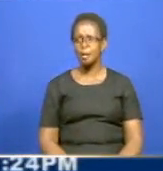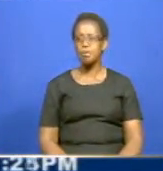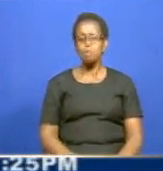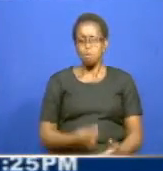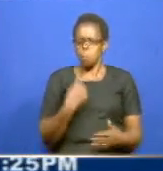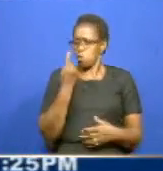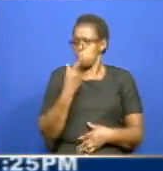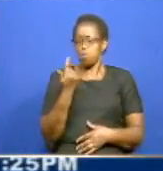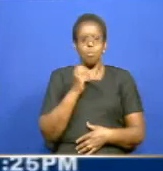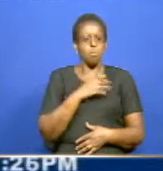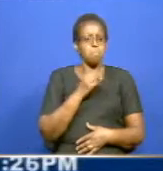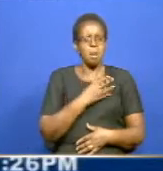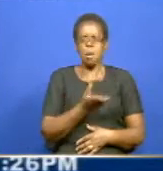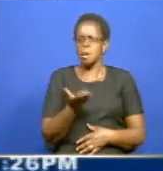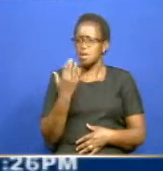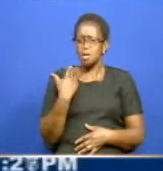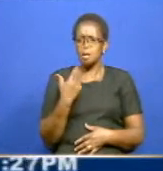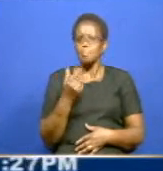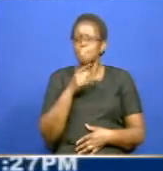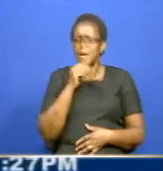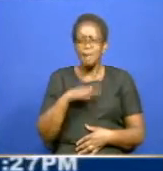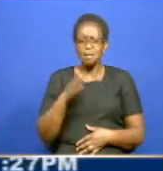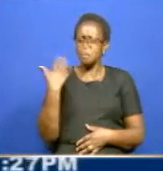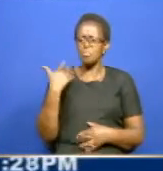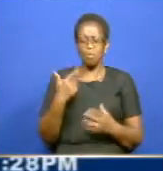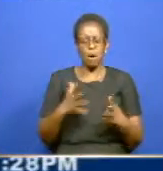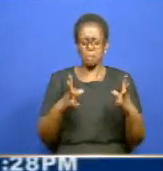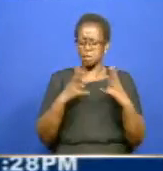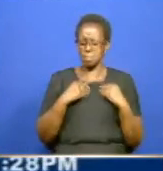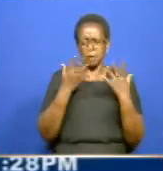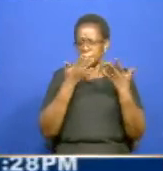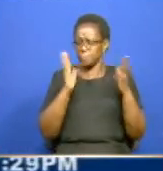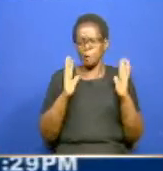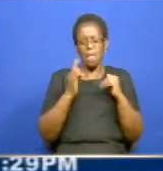The parents of this country had accepted it, and it was working.